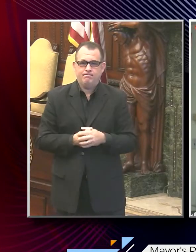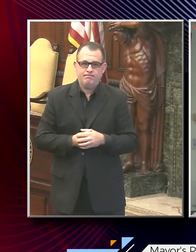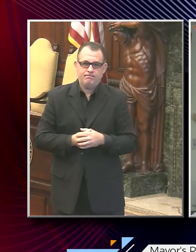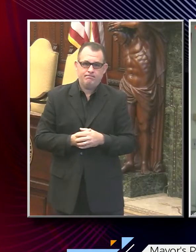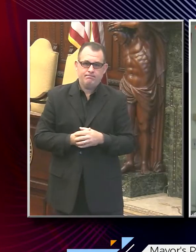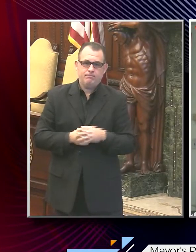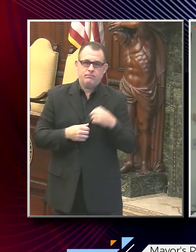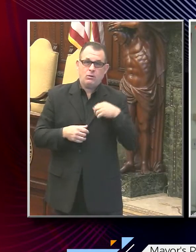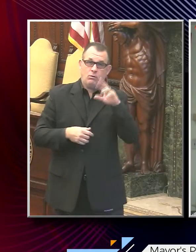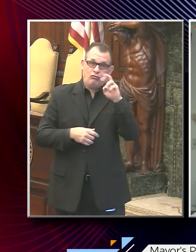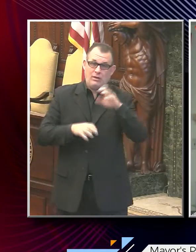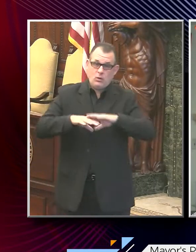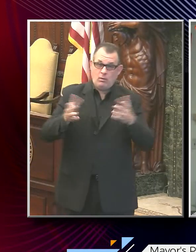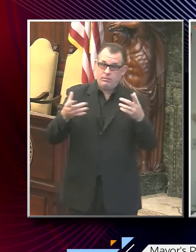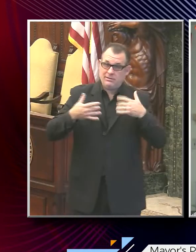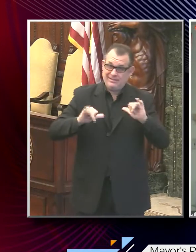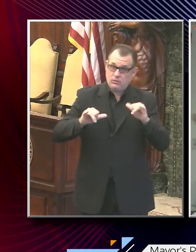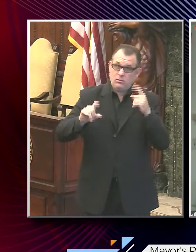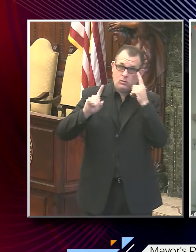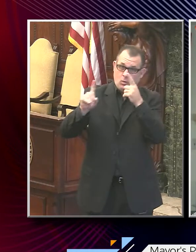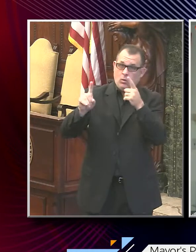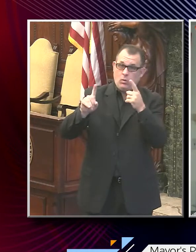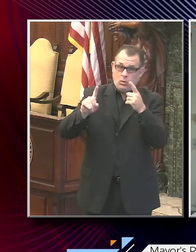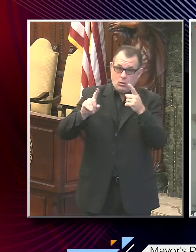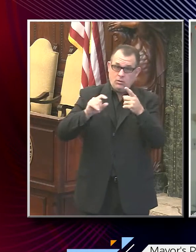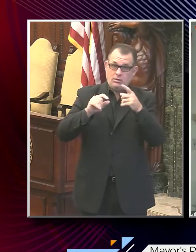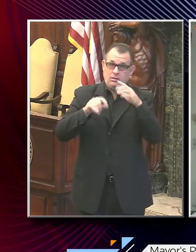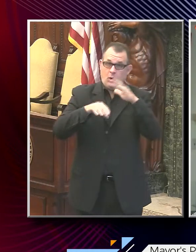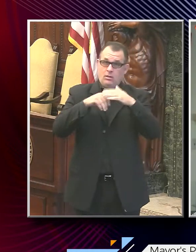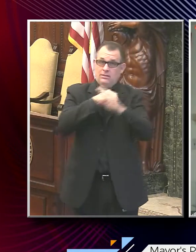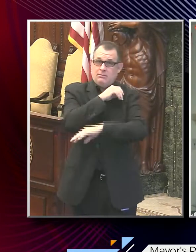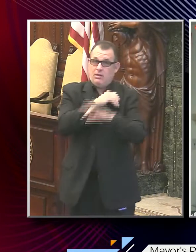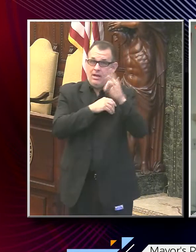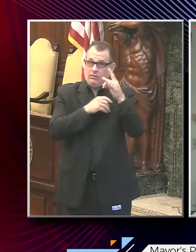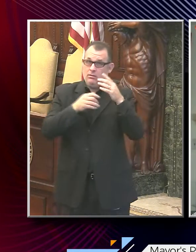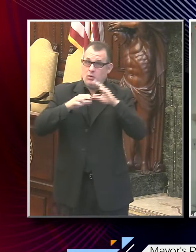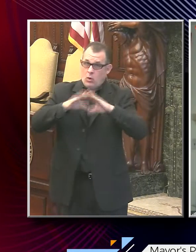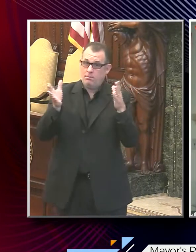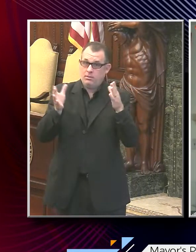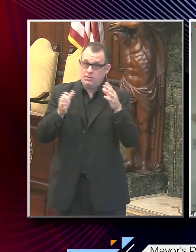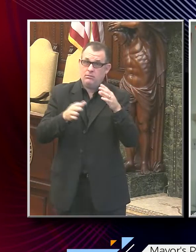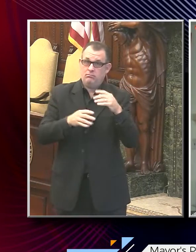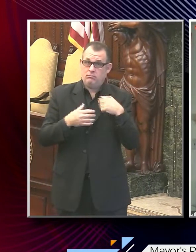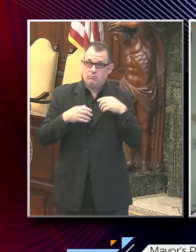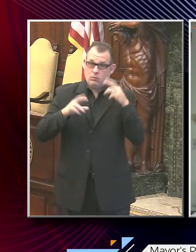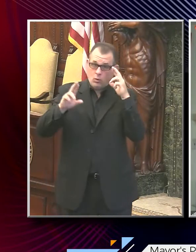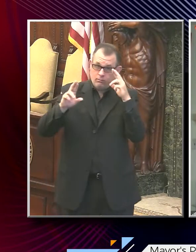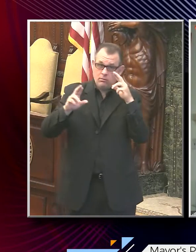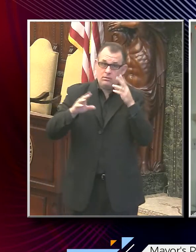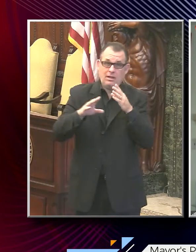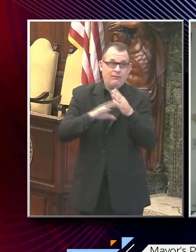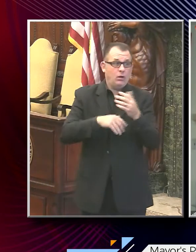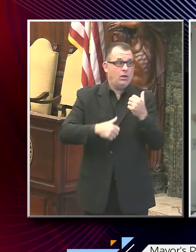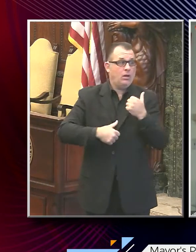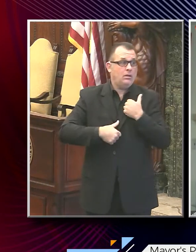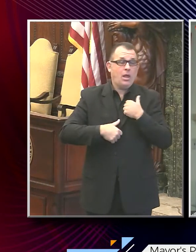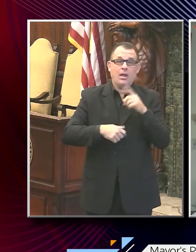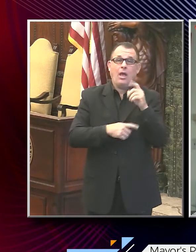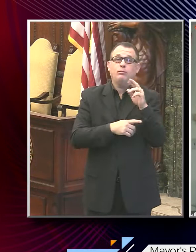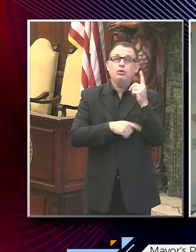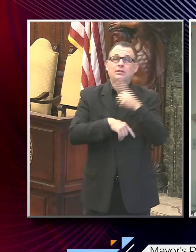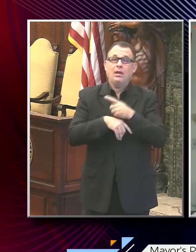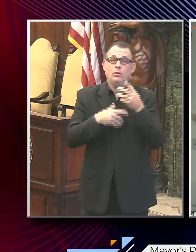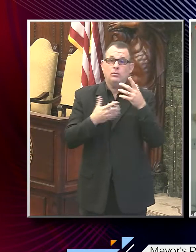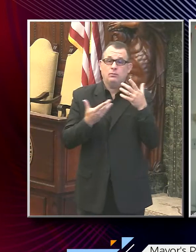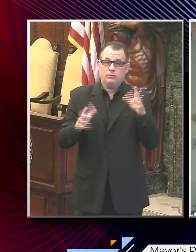on track to what we announced last week, that effective Tuesday, September 8th, day after Labor Day, we will allow indoor dining to begin